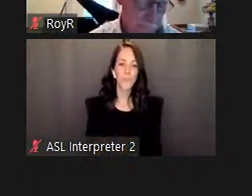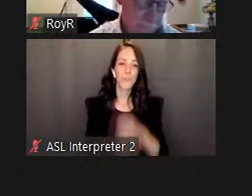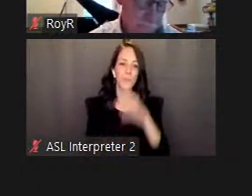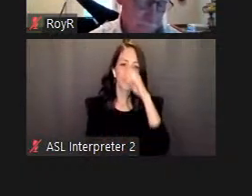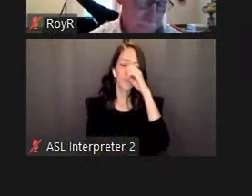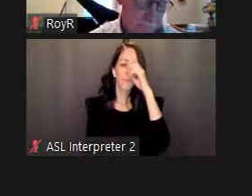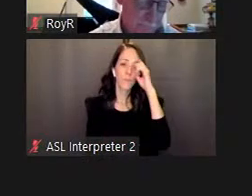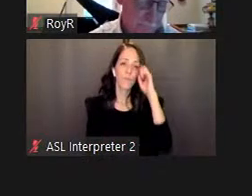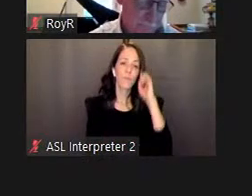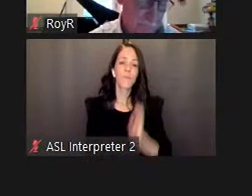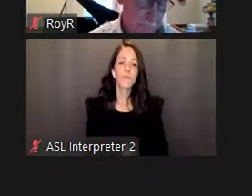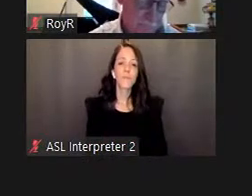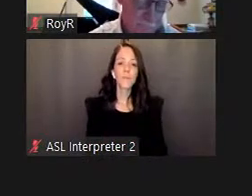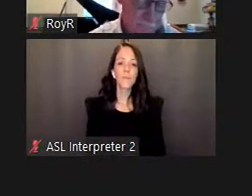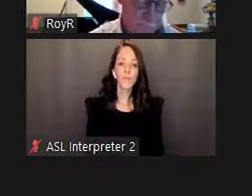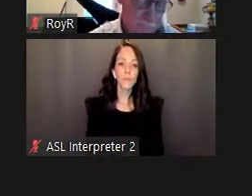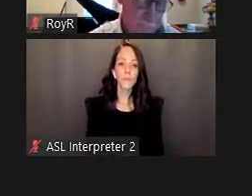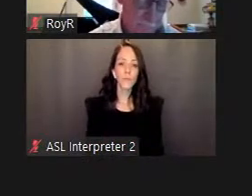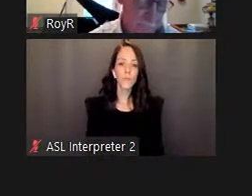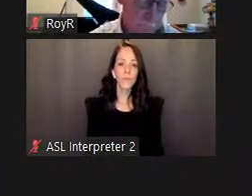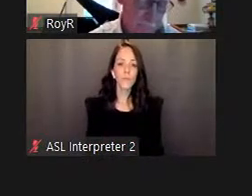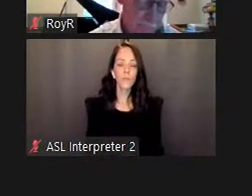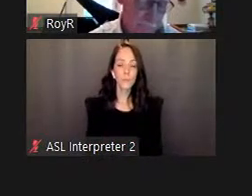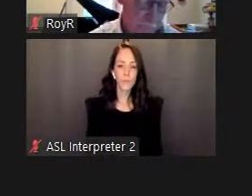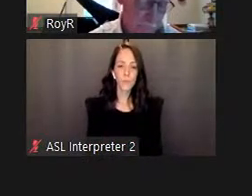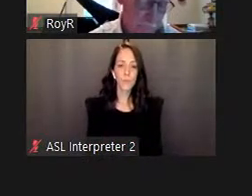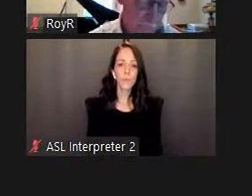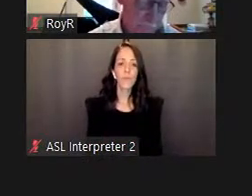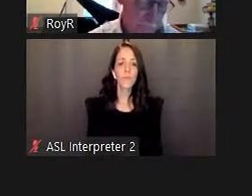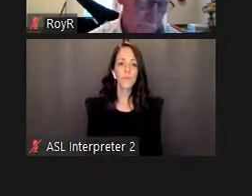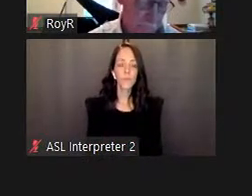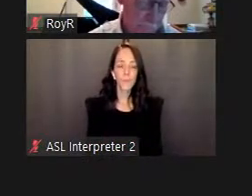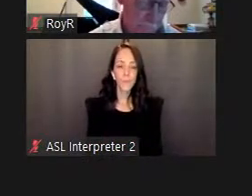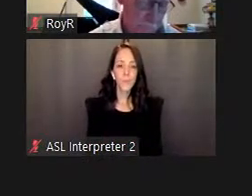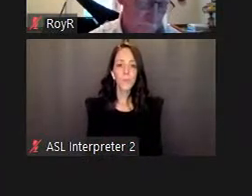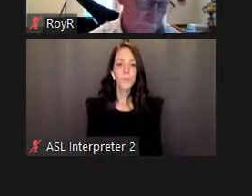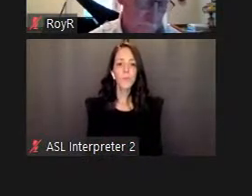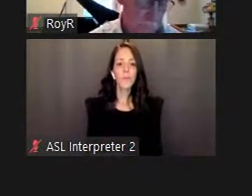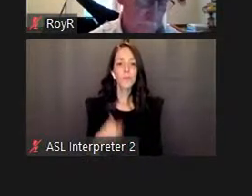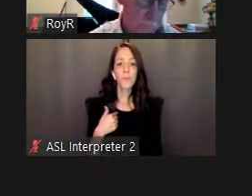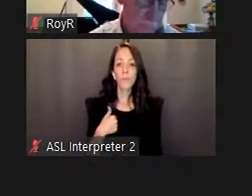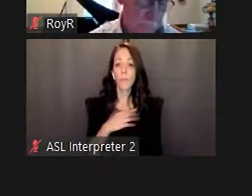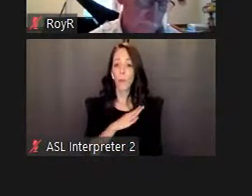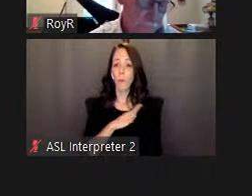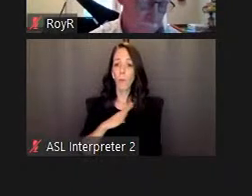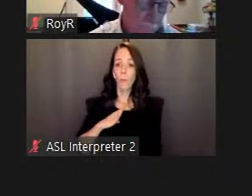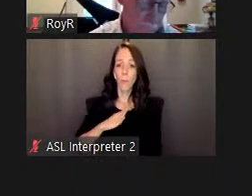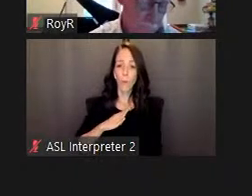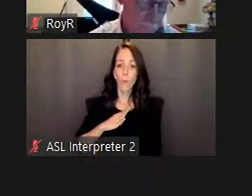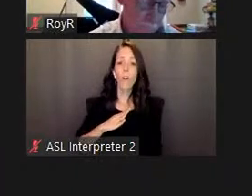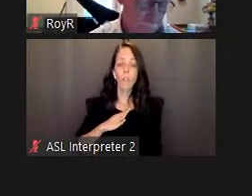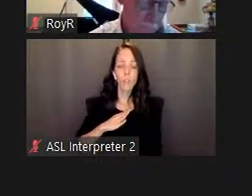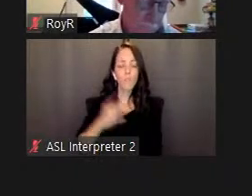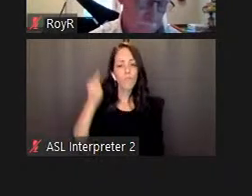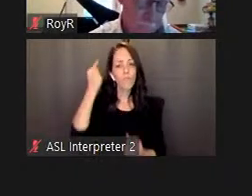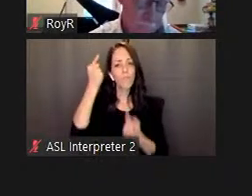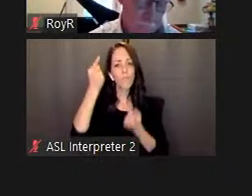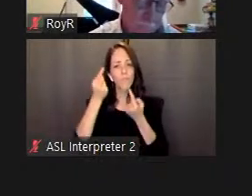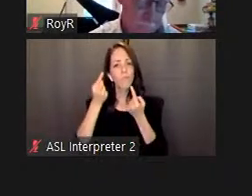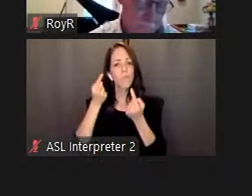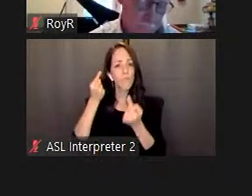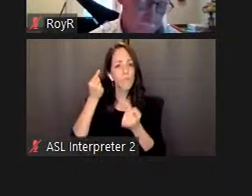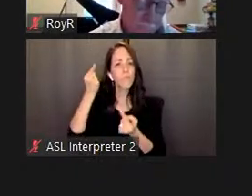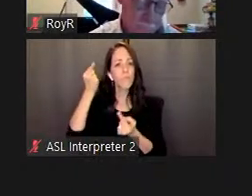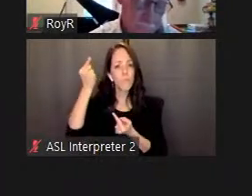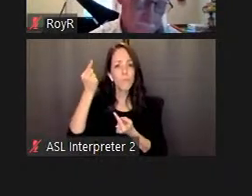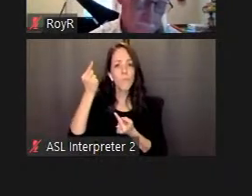So in addition to identifying what we stand for, the Washington County Board of Commissioners also thoughtfully considered